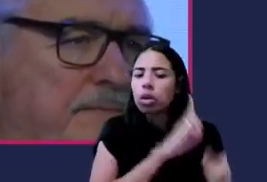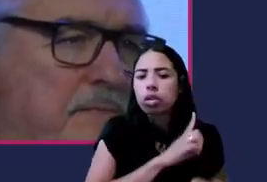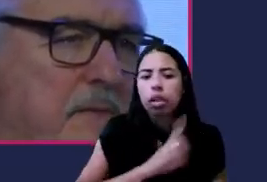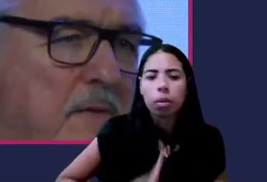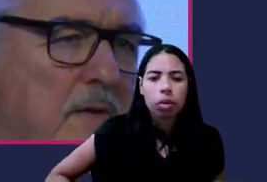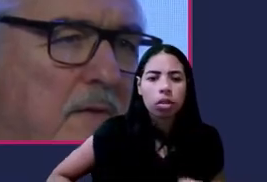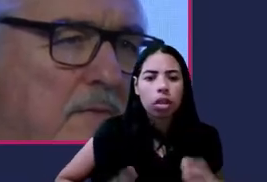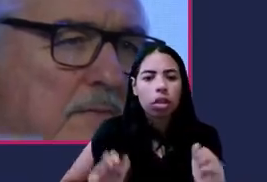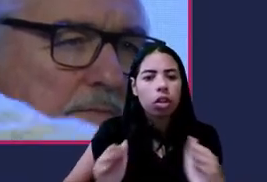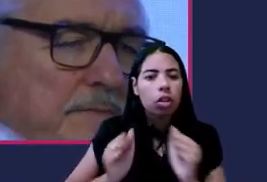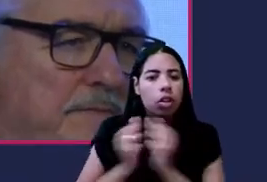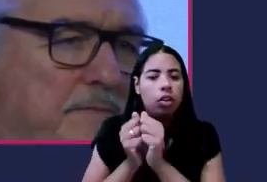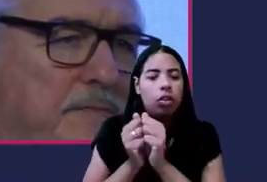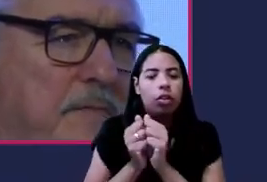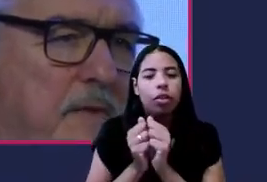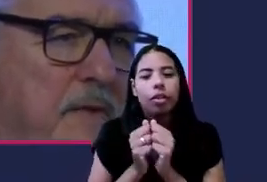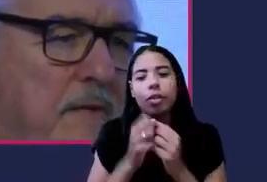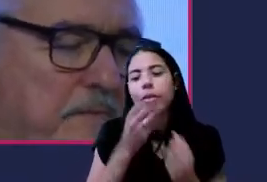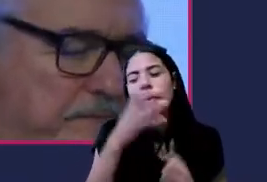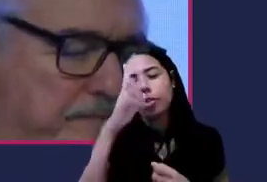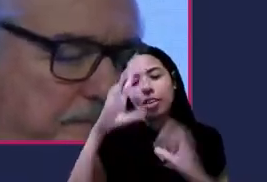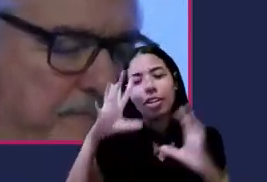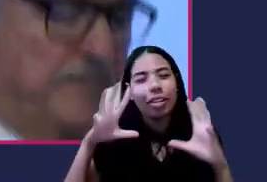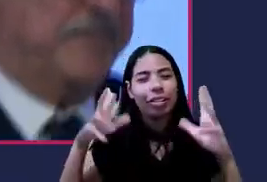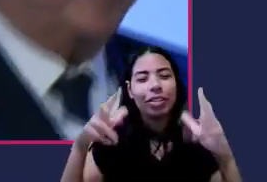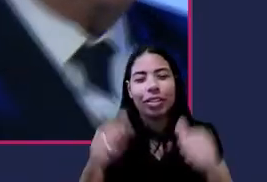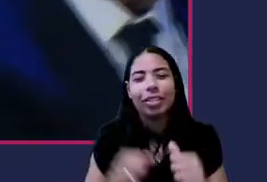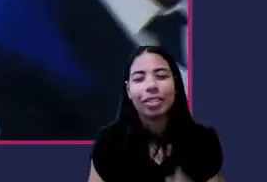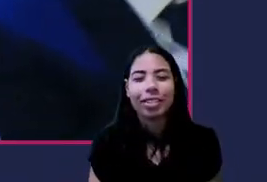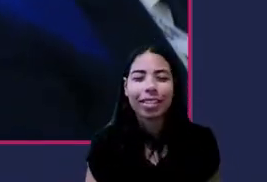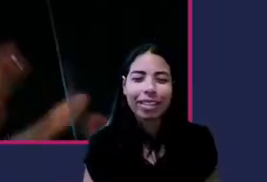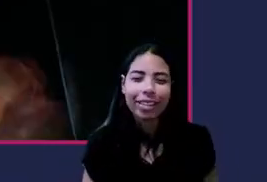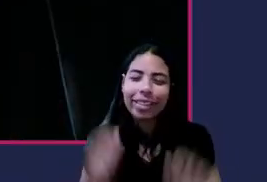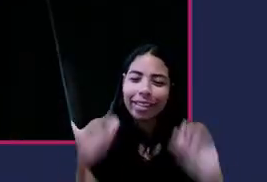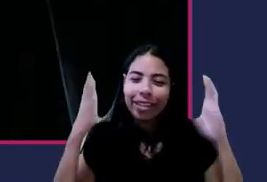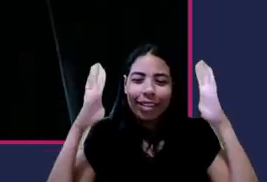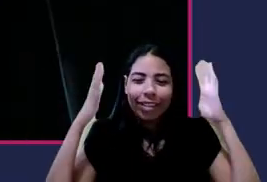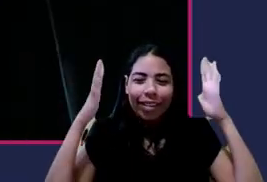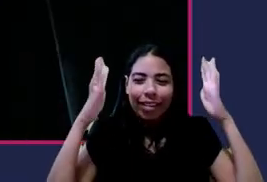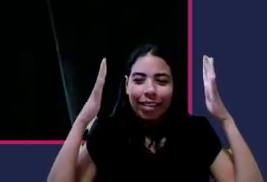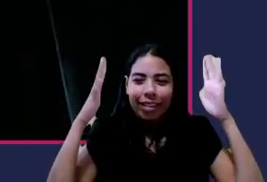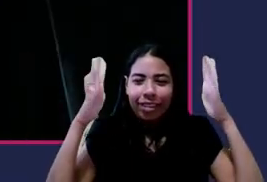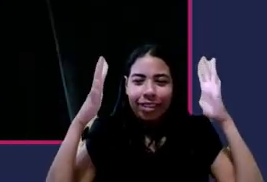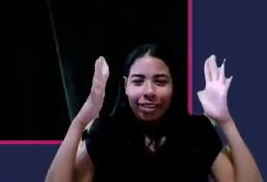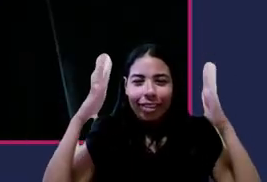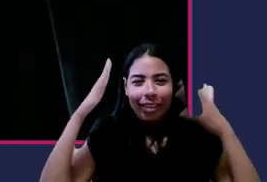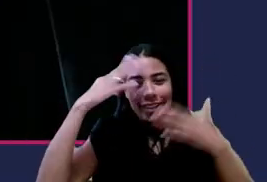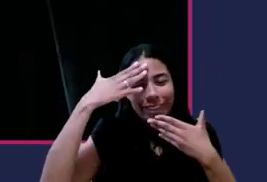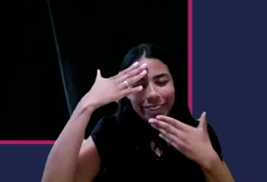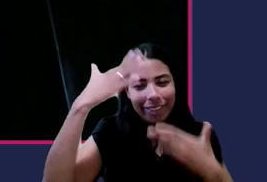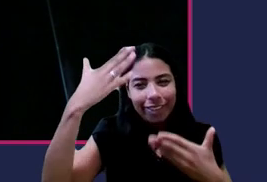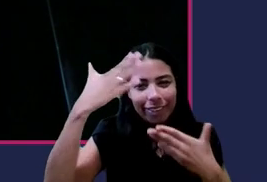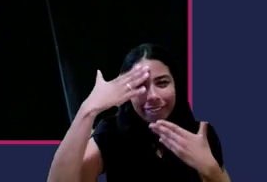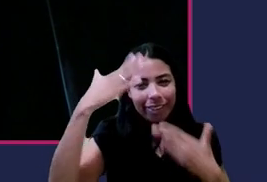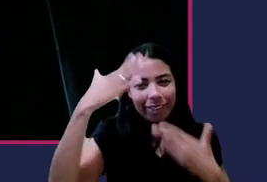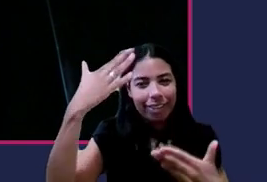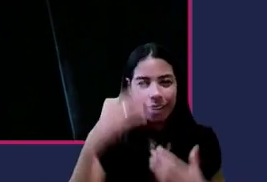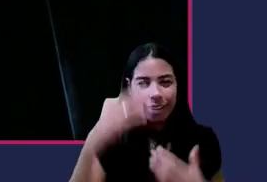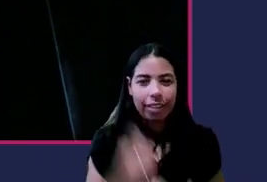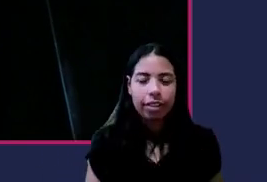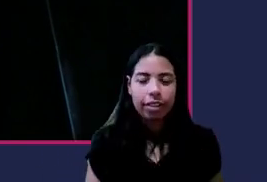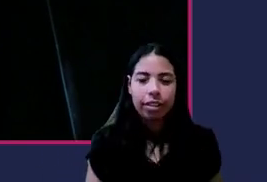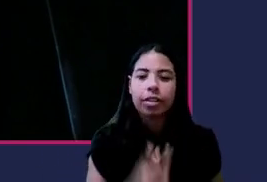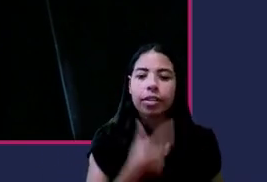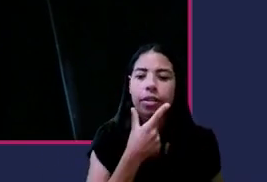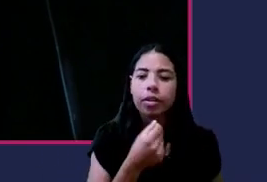Rosângela, and many other representatives who are part of this front. Have a good morning. Great event to all